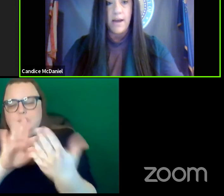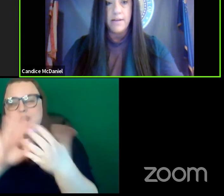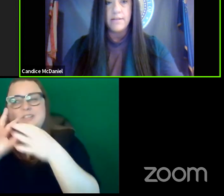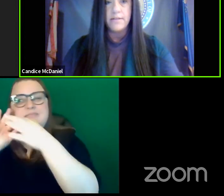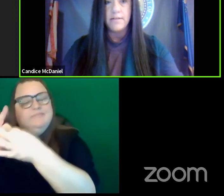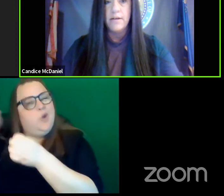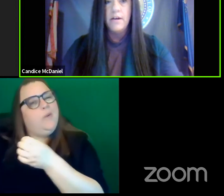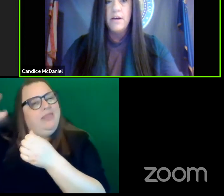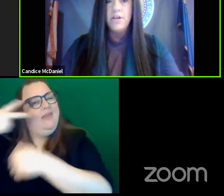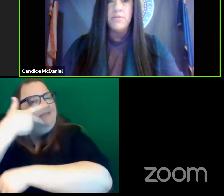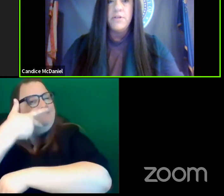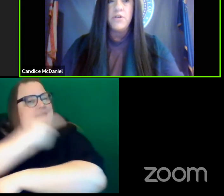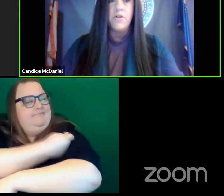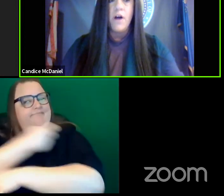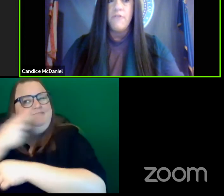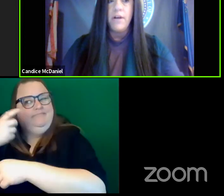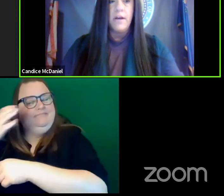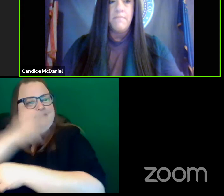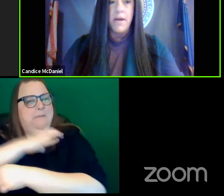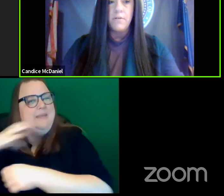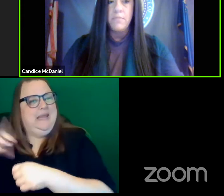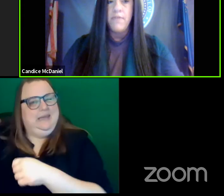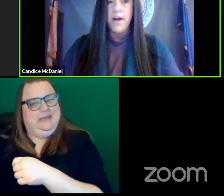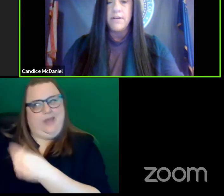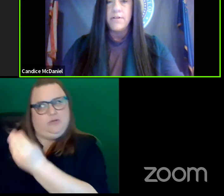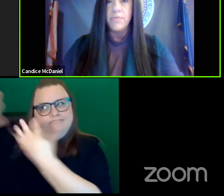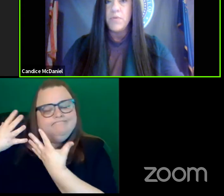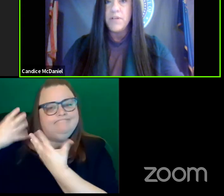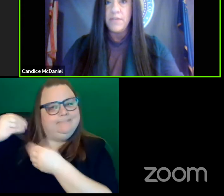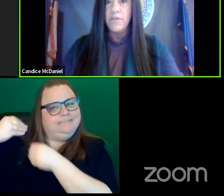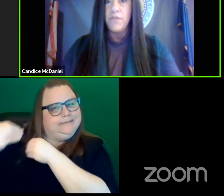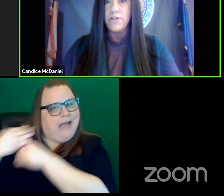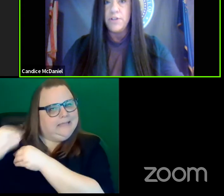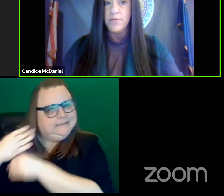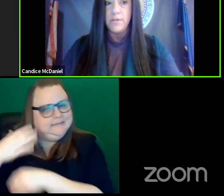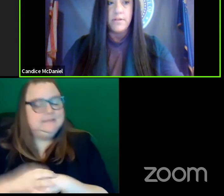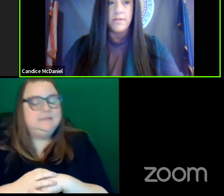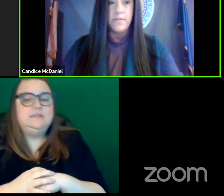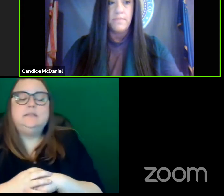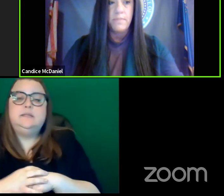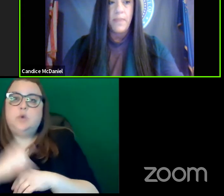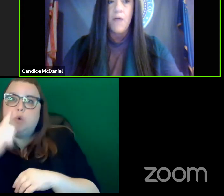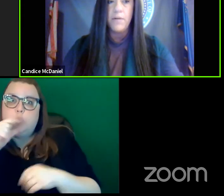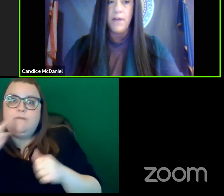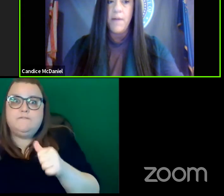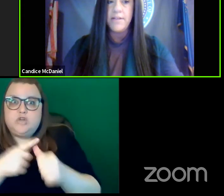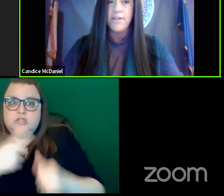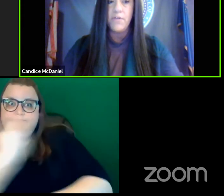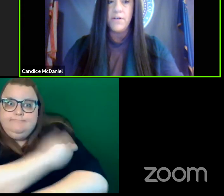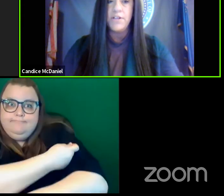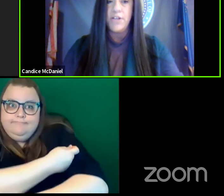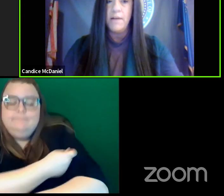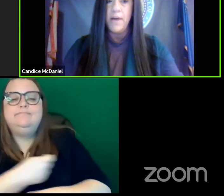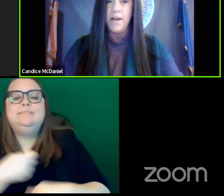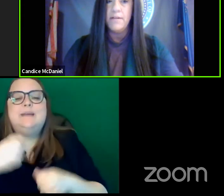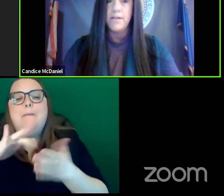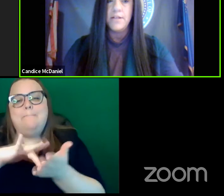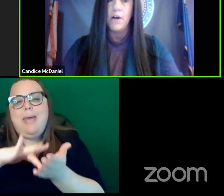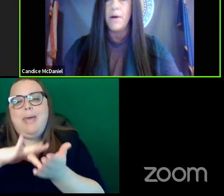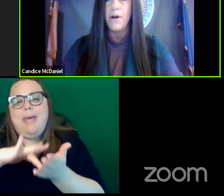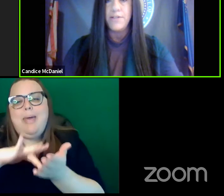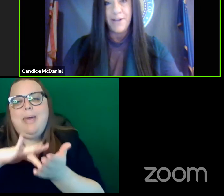Practices guidance to ensure our frontline medical providers receive the first doses. I will now pass it over to Shannon